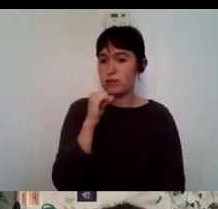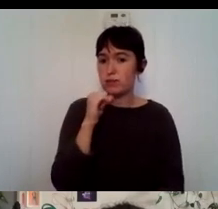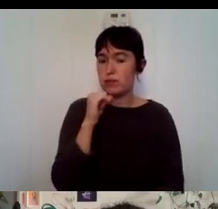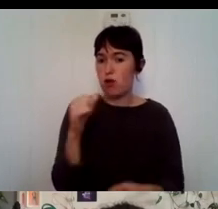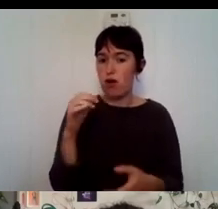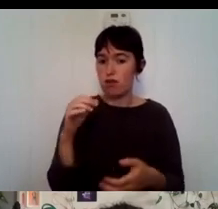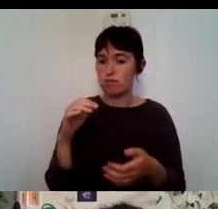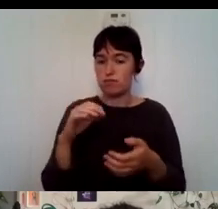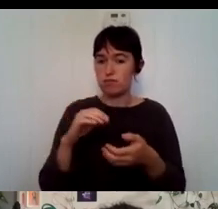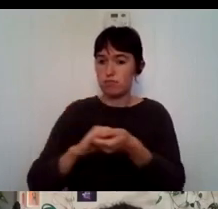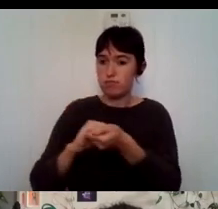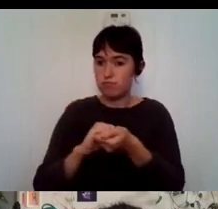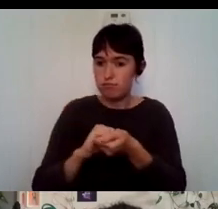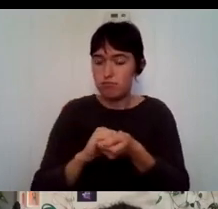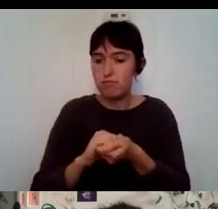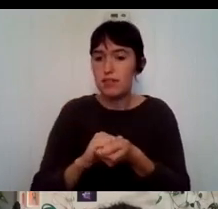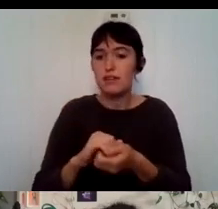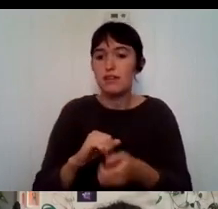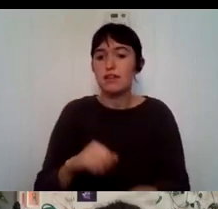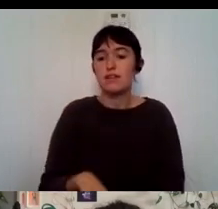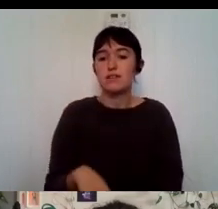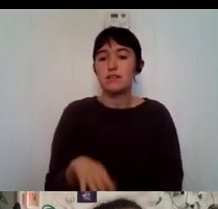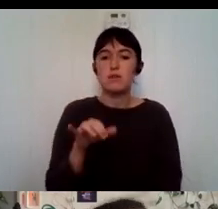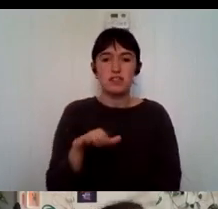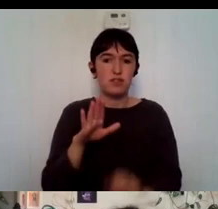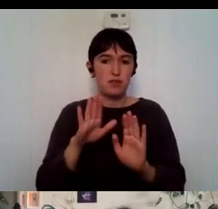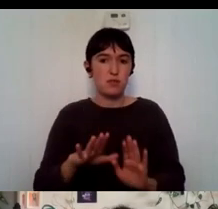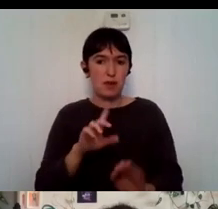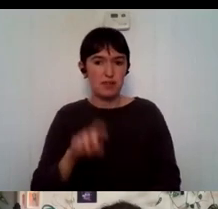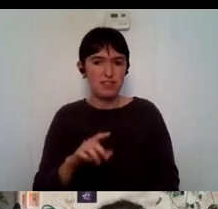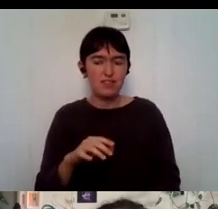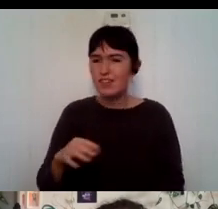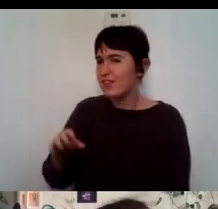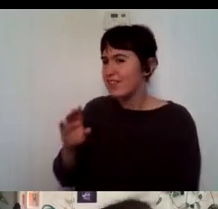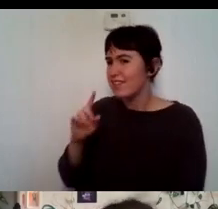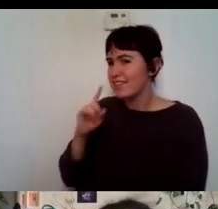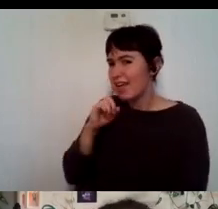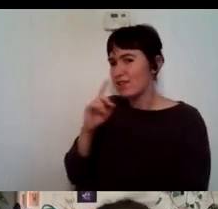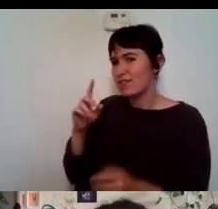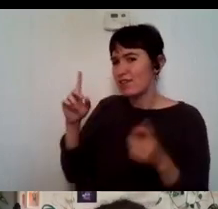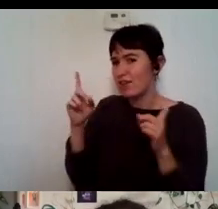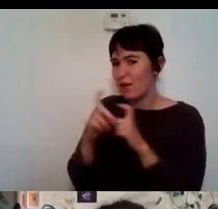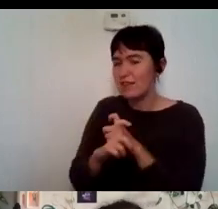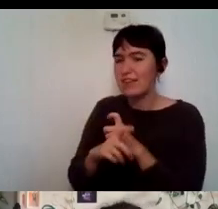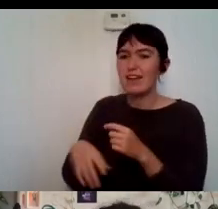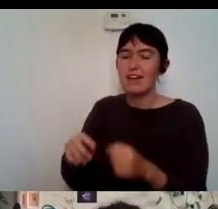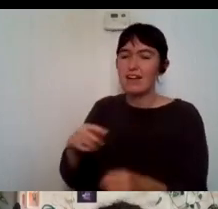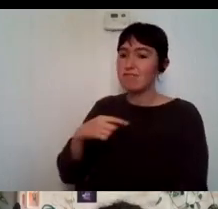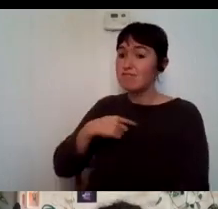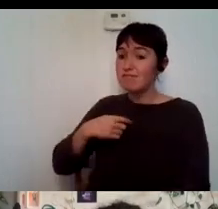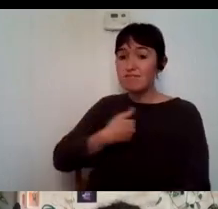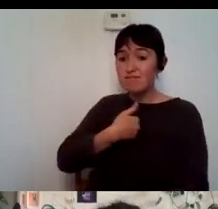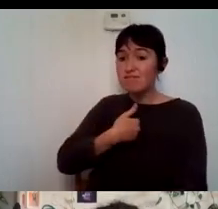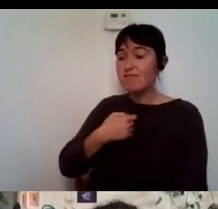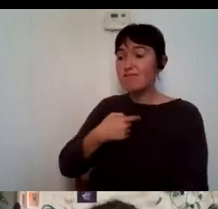those experiments just yet, but that's a great question. Sounds complicated. As a person who's had to analyze data before, that sounds like